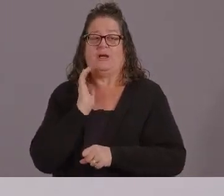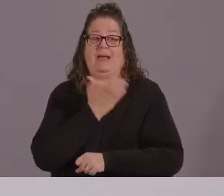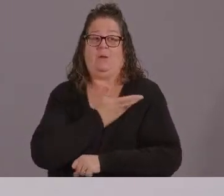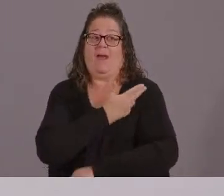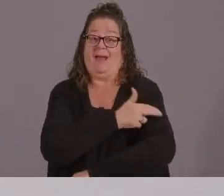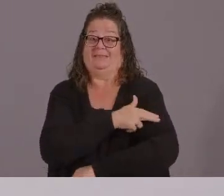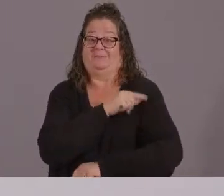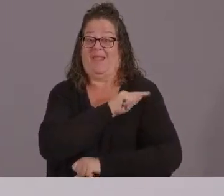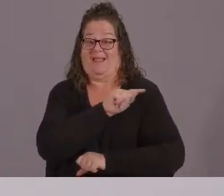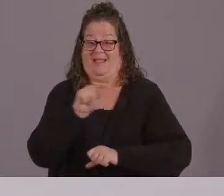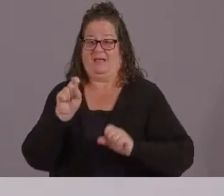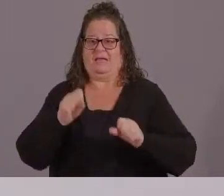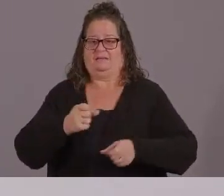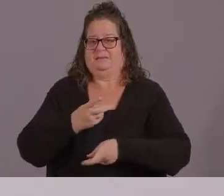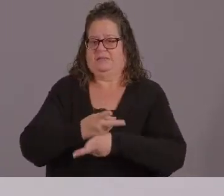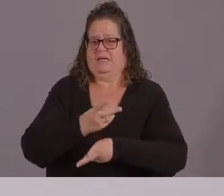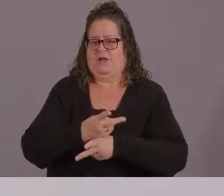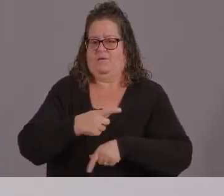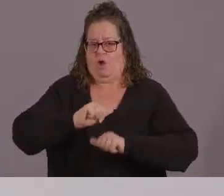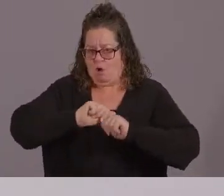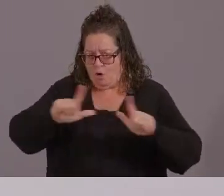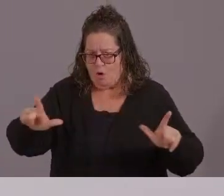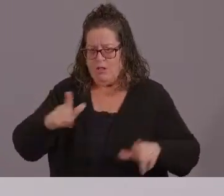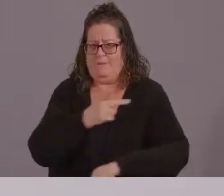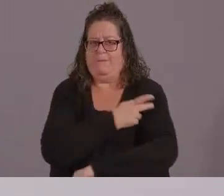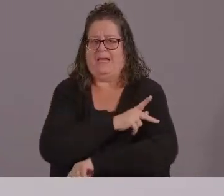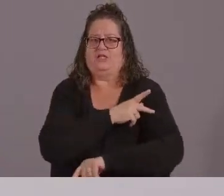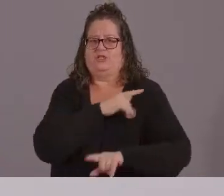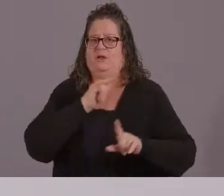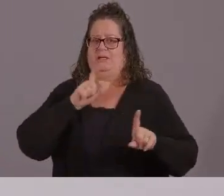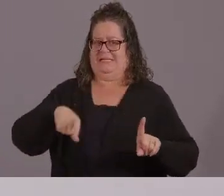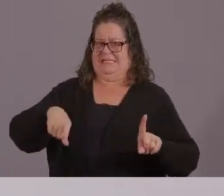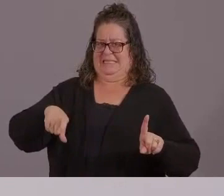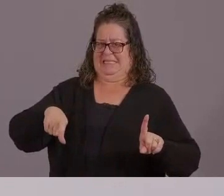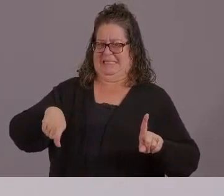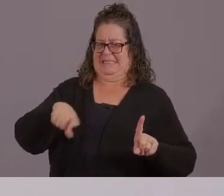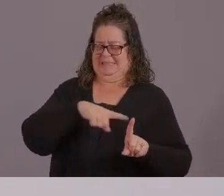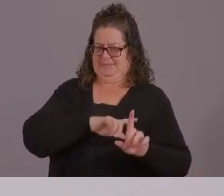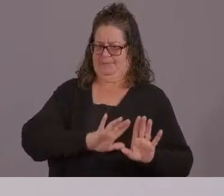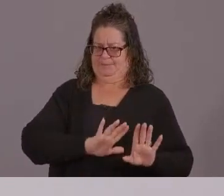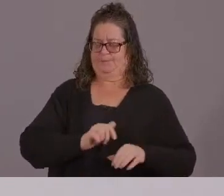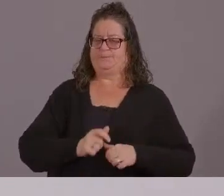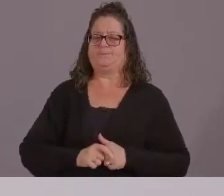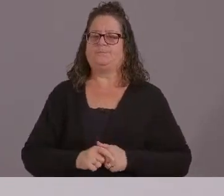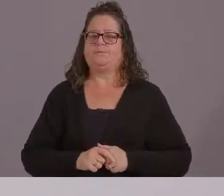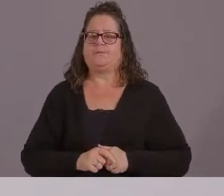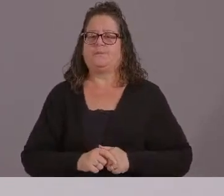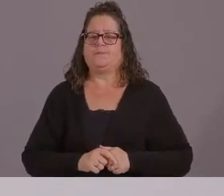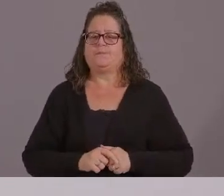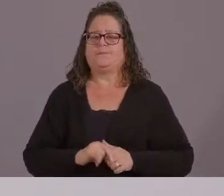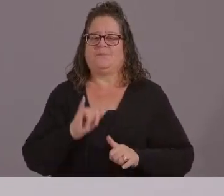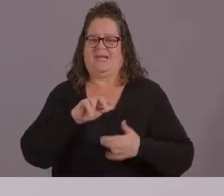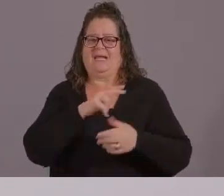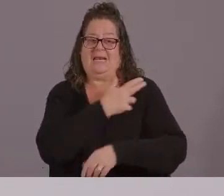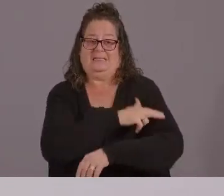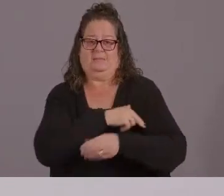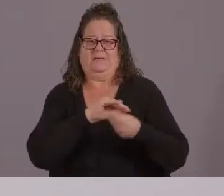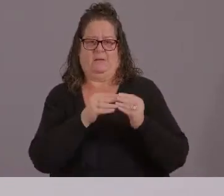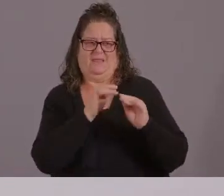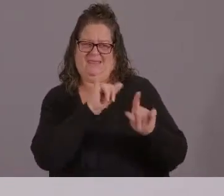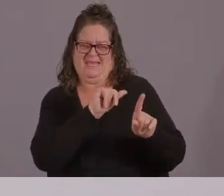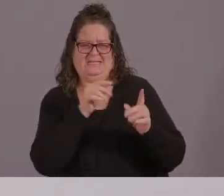to provide care to all Arizonans that need it. So we'll continue to monitor the hospitals and the healthcare